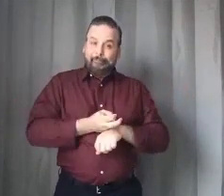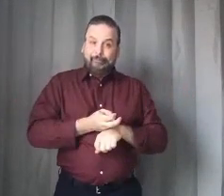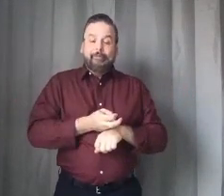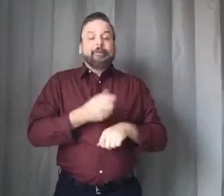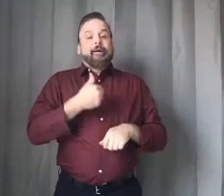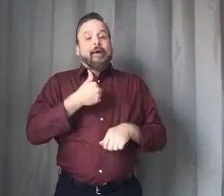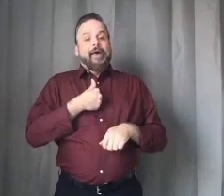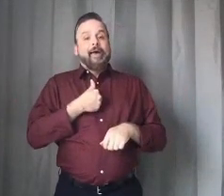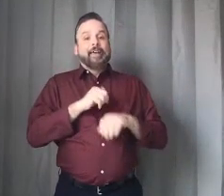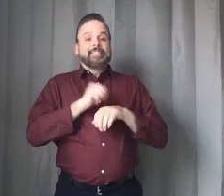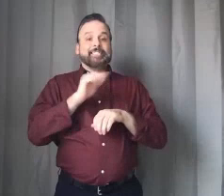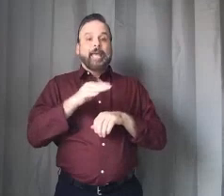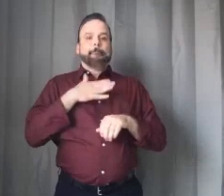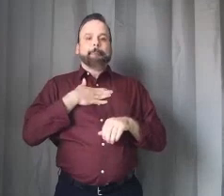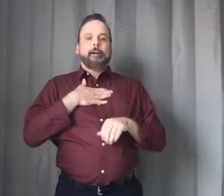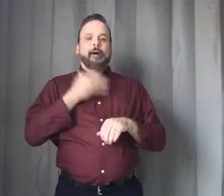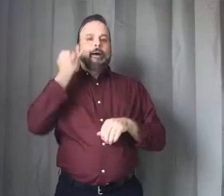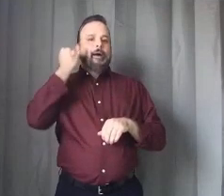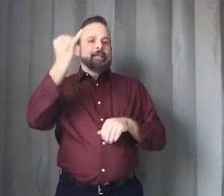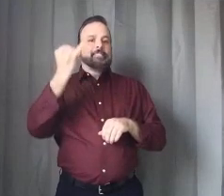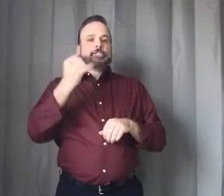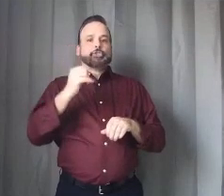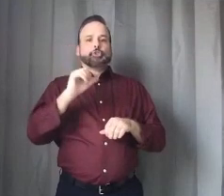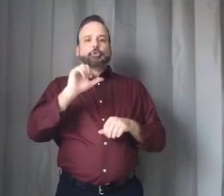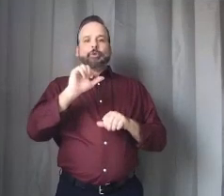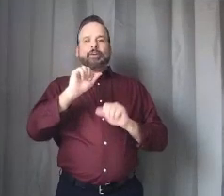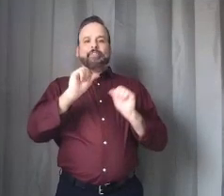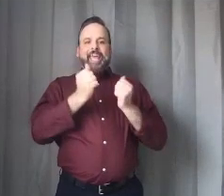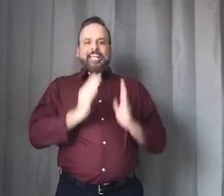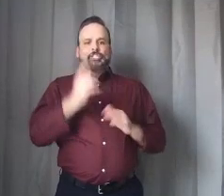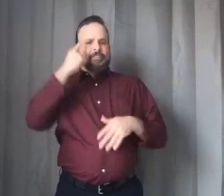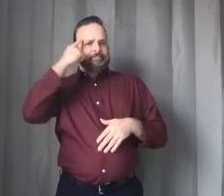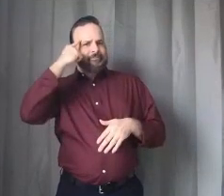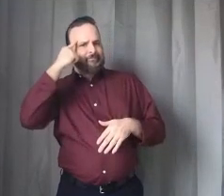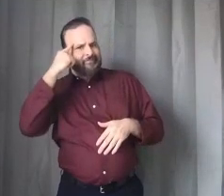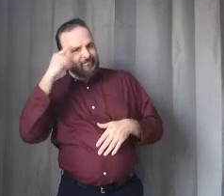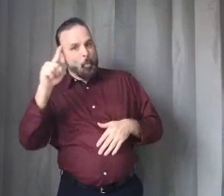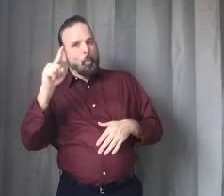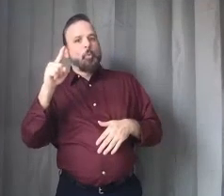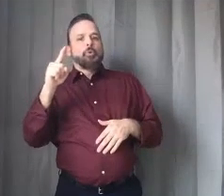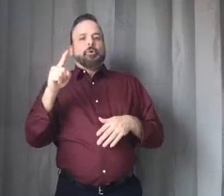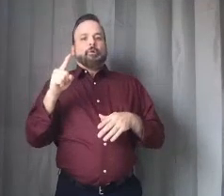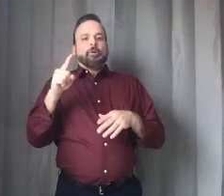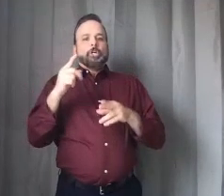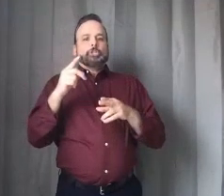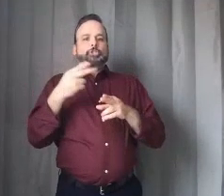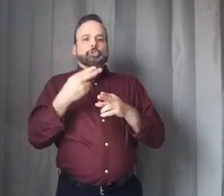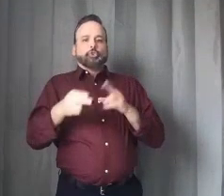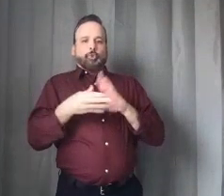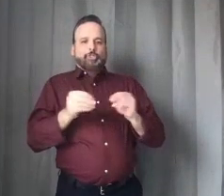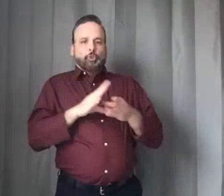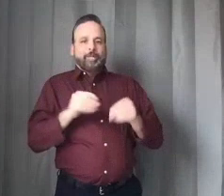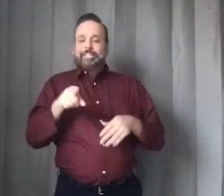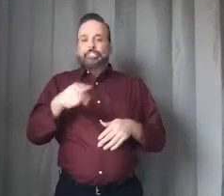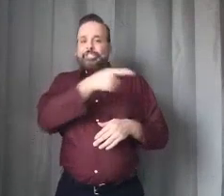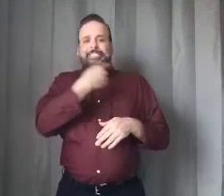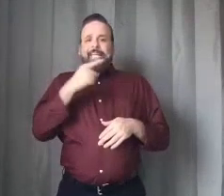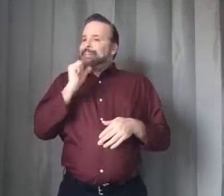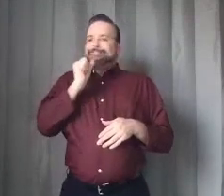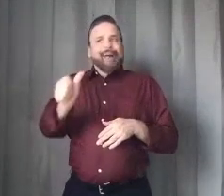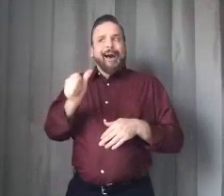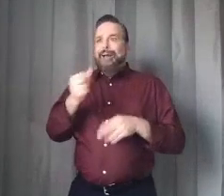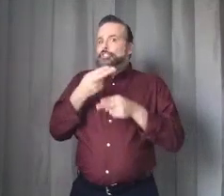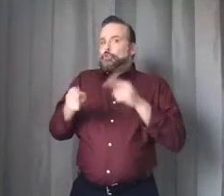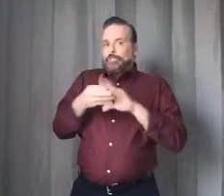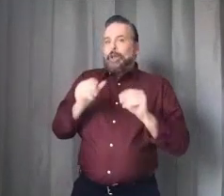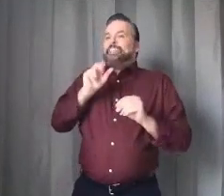I sent my synopsis to my agent for the short story, she was like, Somaiya, this is not a short story. This is three novels that you've put together in this synopsis